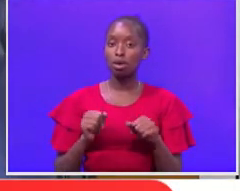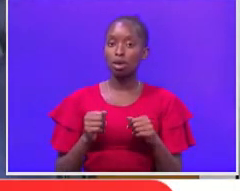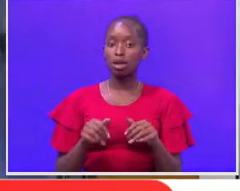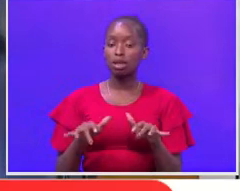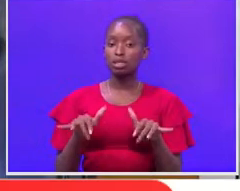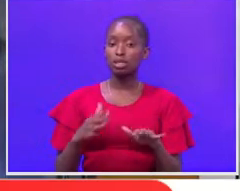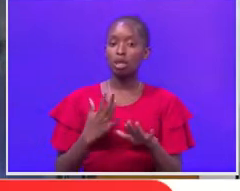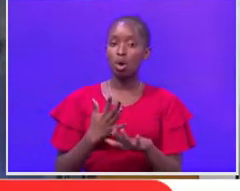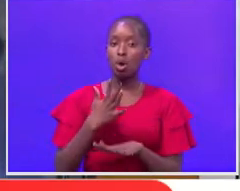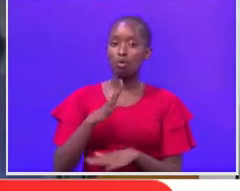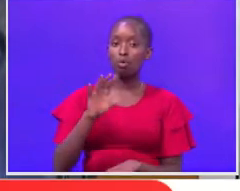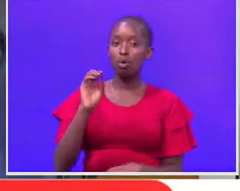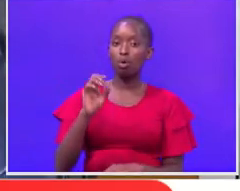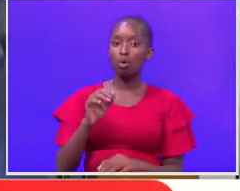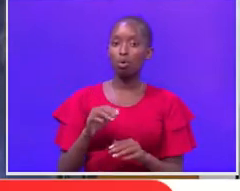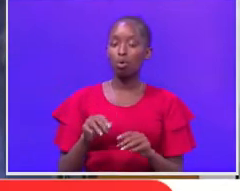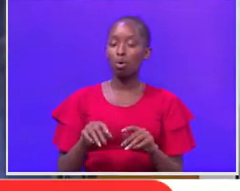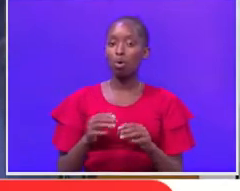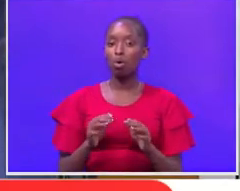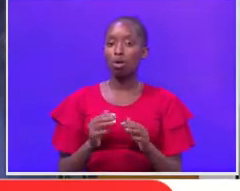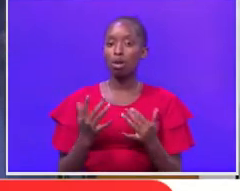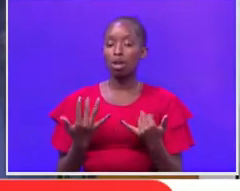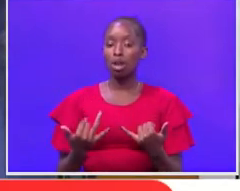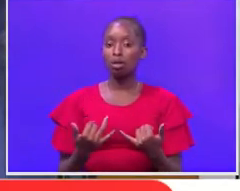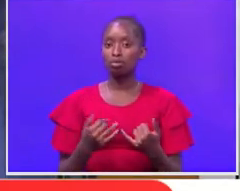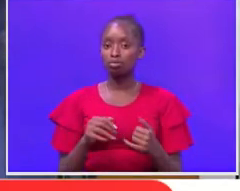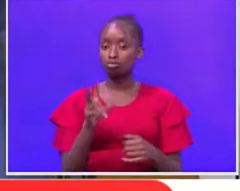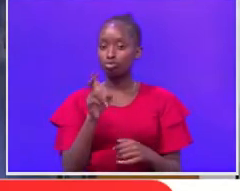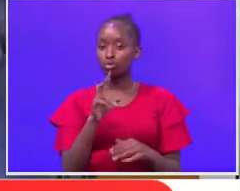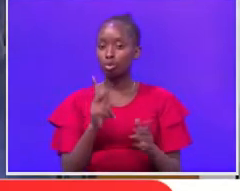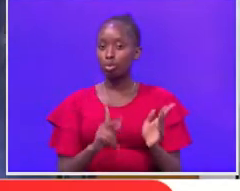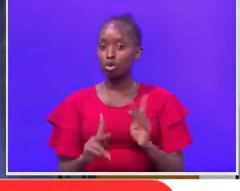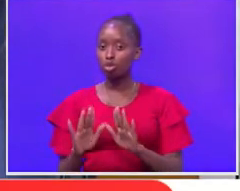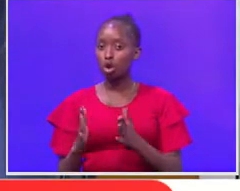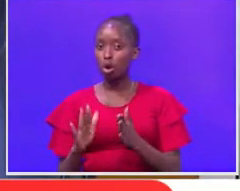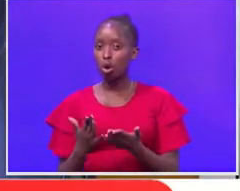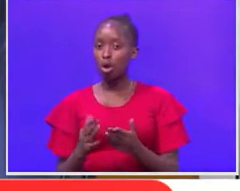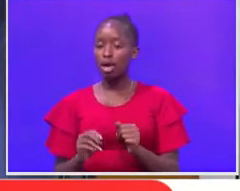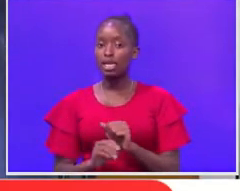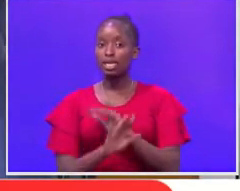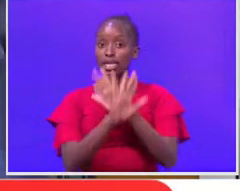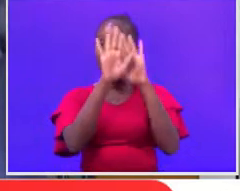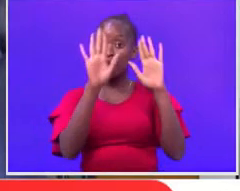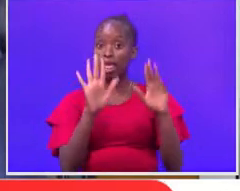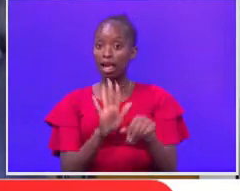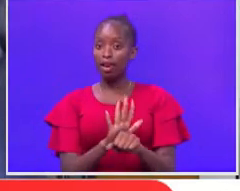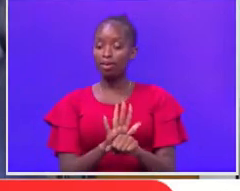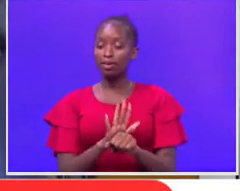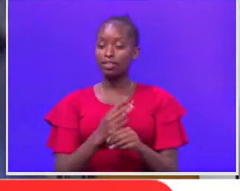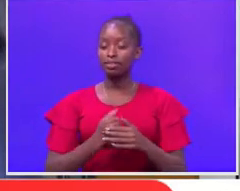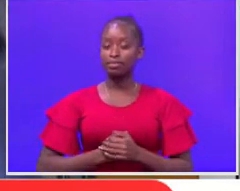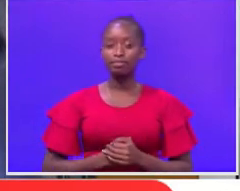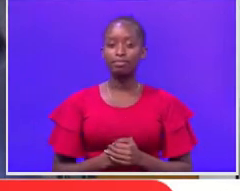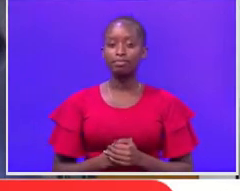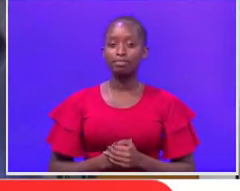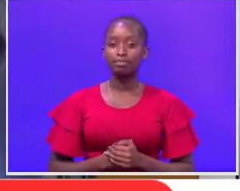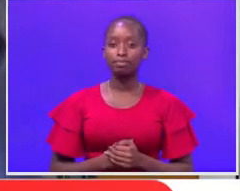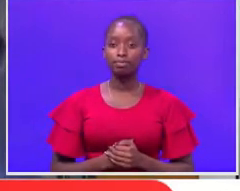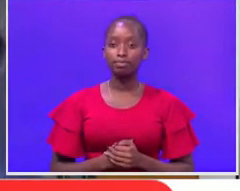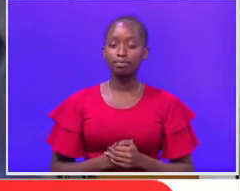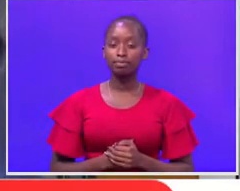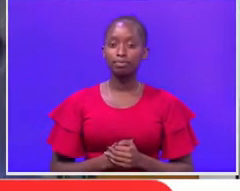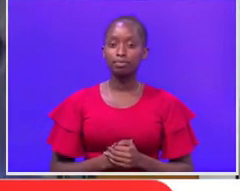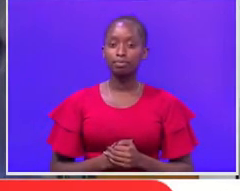overstay, or get her candidate. So you see the process is very transparent, very transparent.